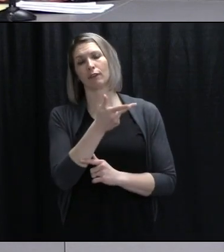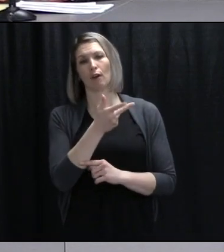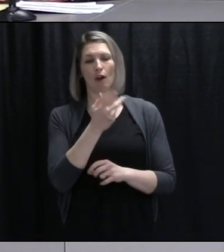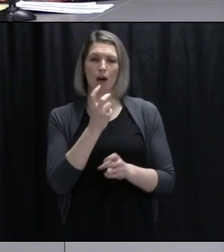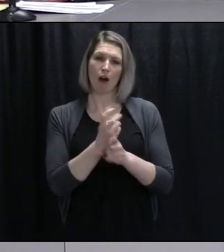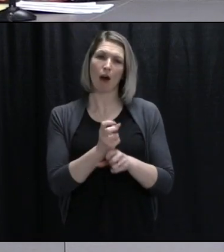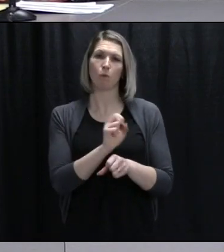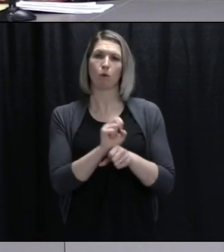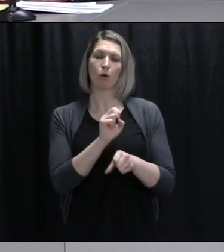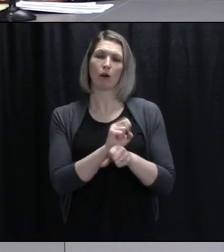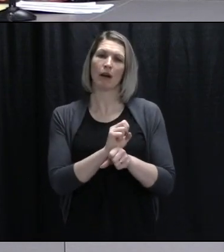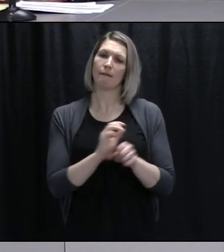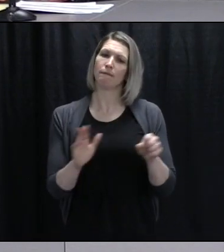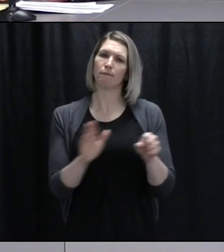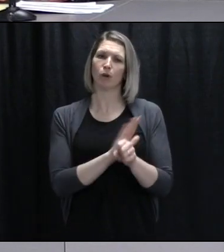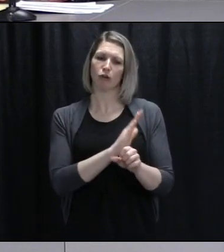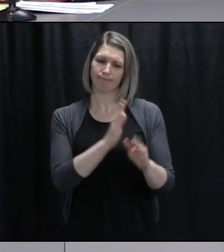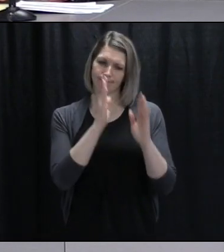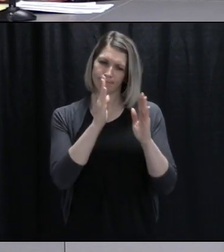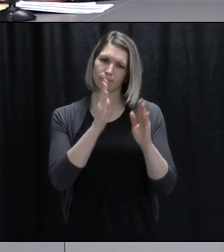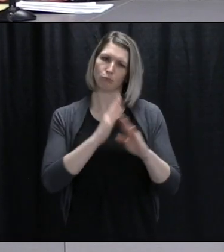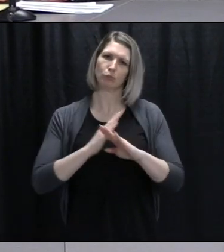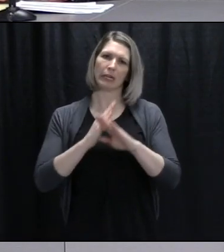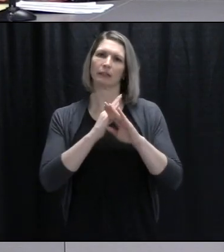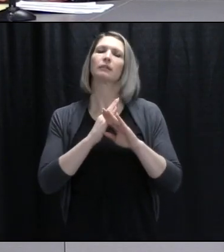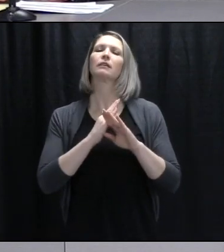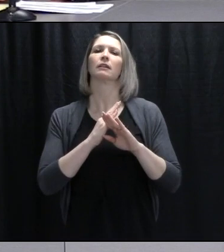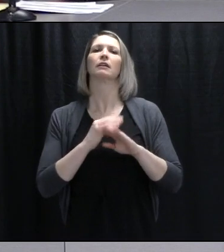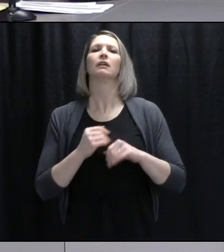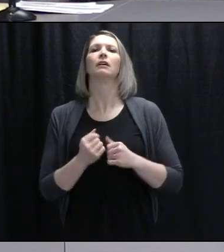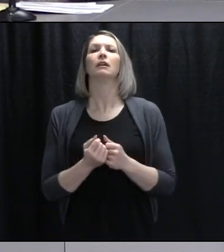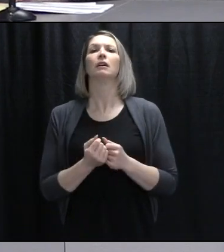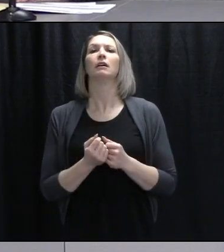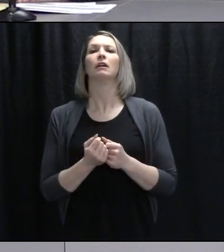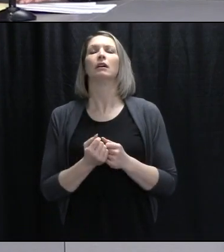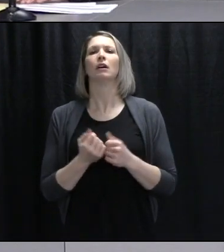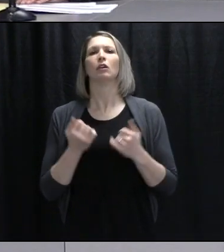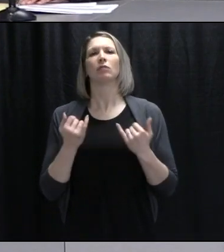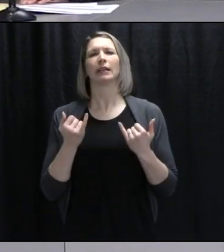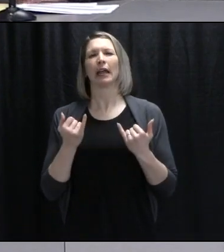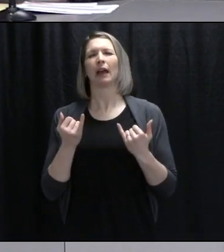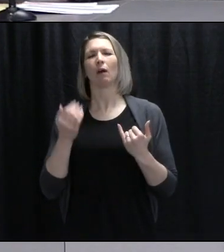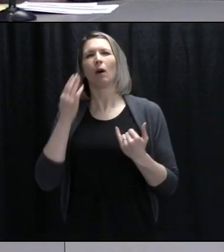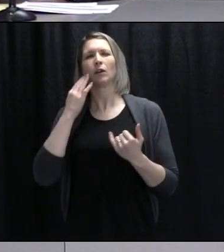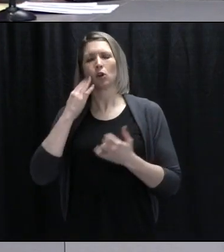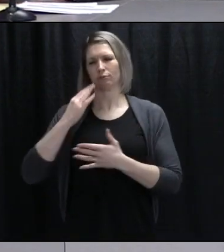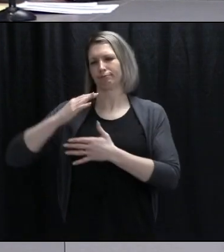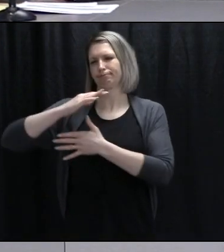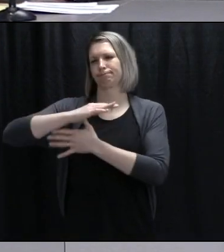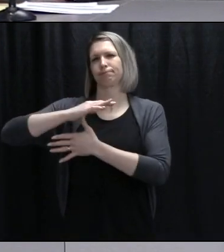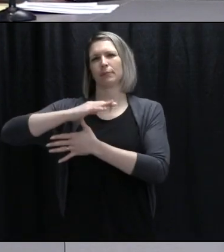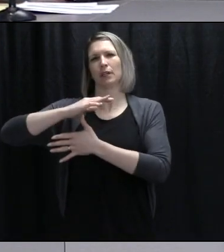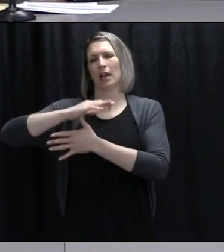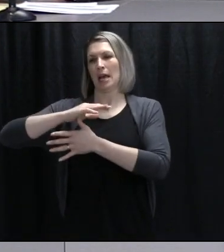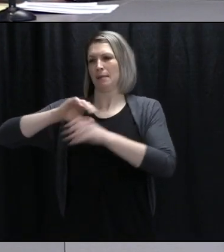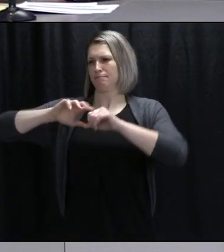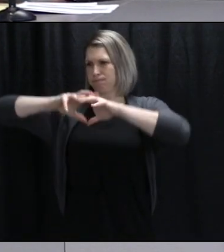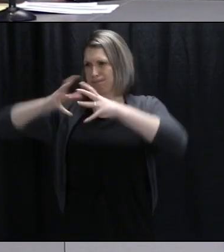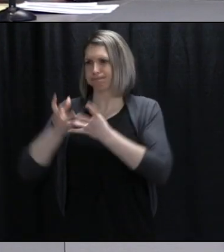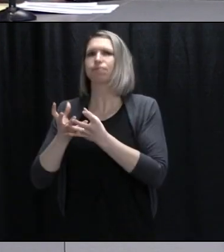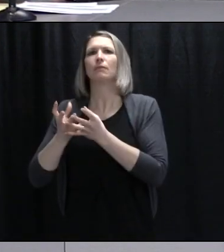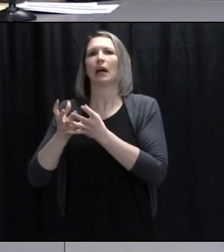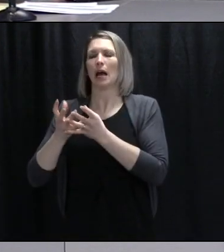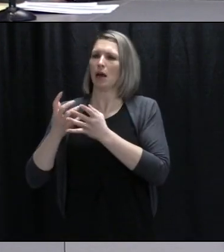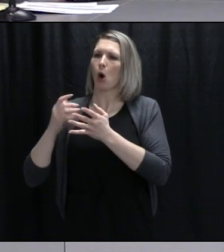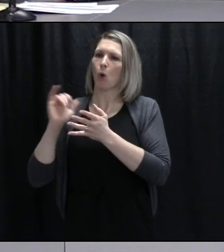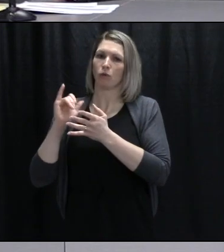first question relates to the economic impact of this pandemic with a view to keeping essential services going during the quarantine. What is the thinking on